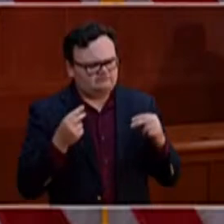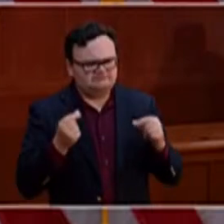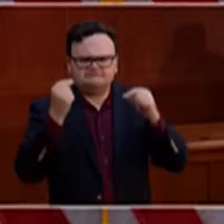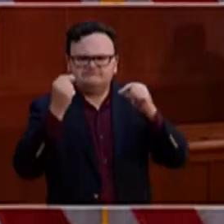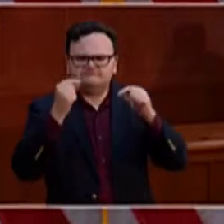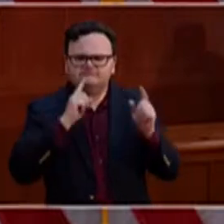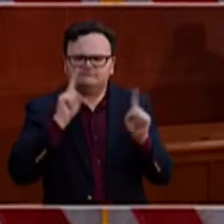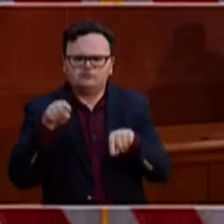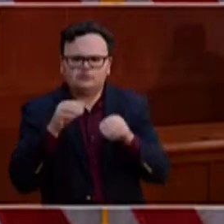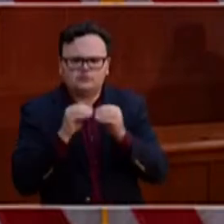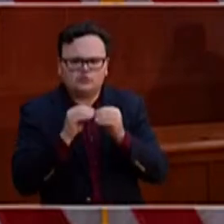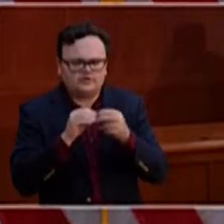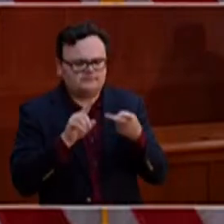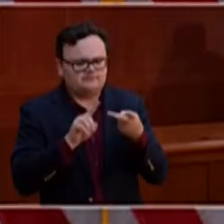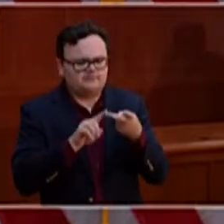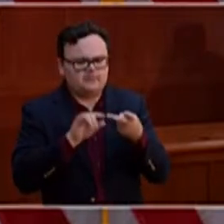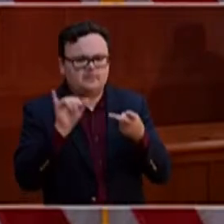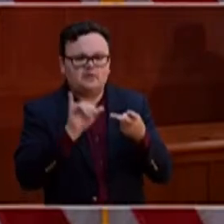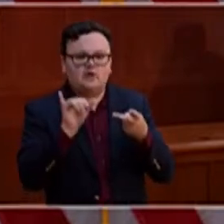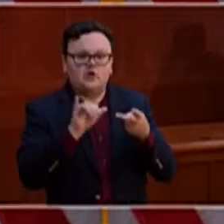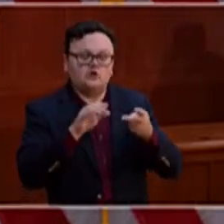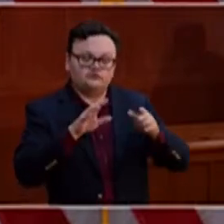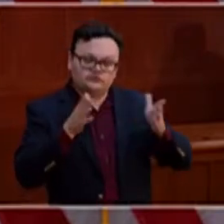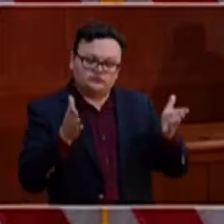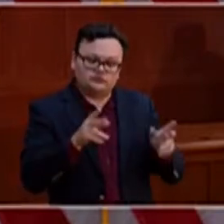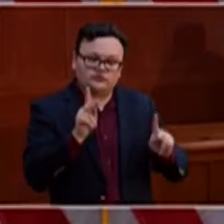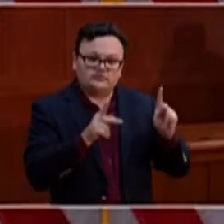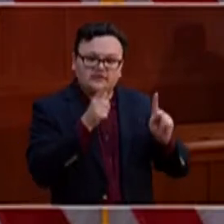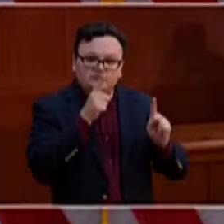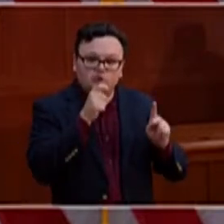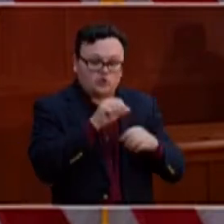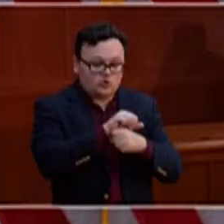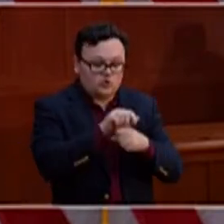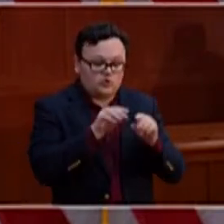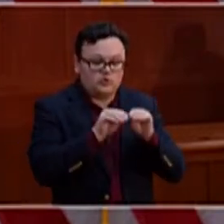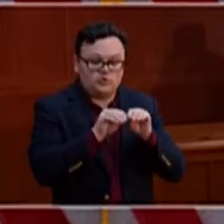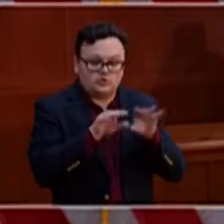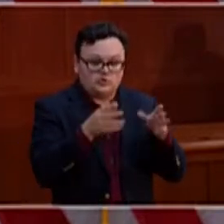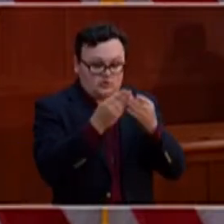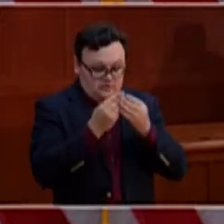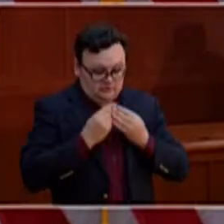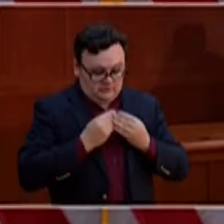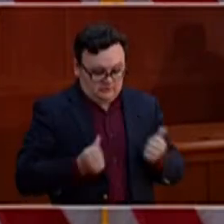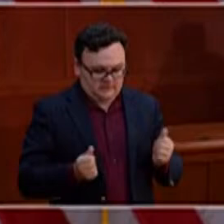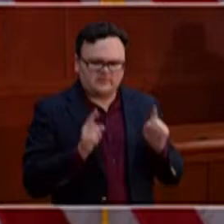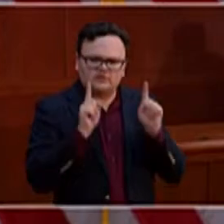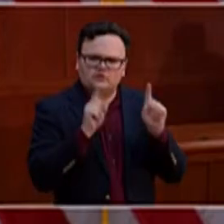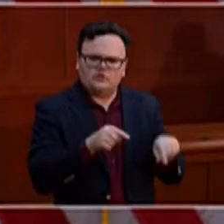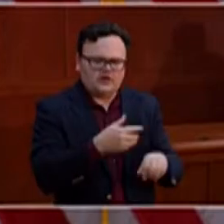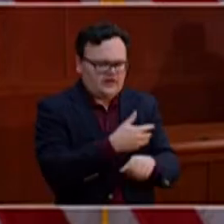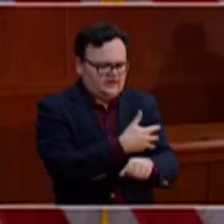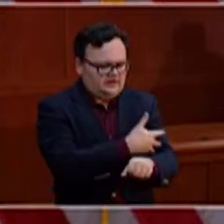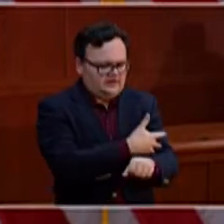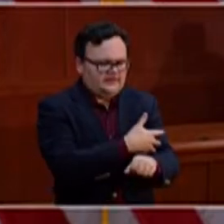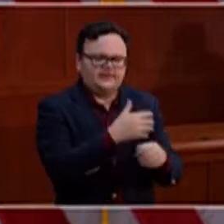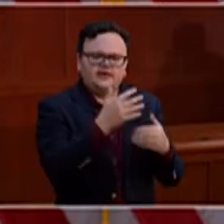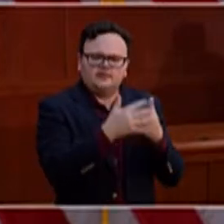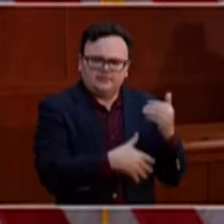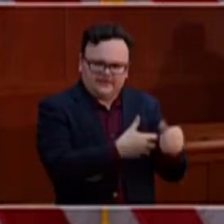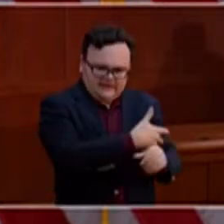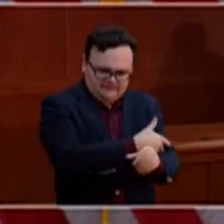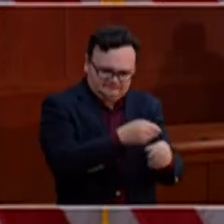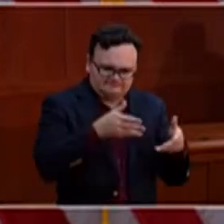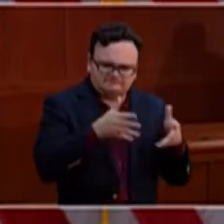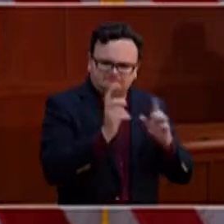convalescent plasma, so we immediately went out and put out the call for folks to come up and do that. When we have had the issues with